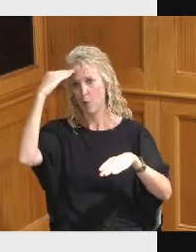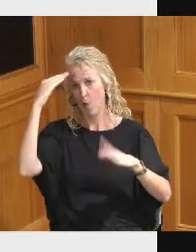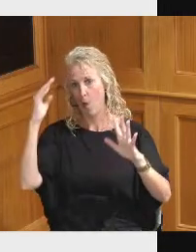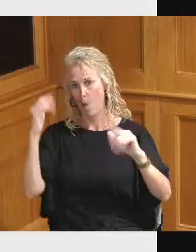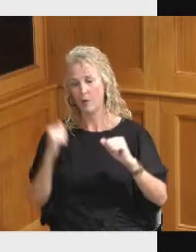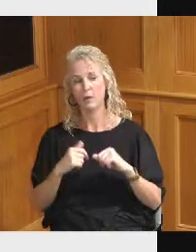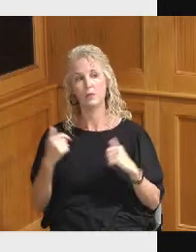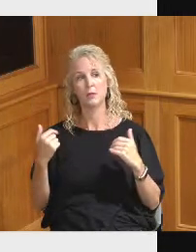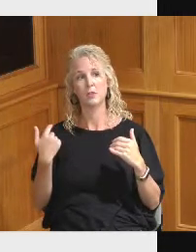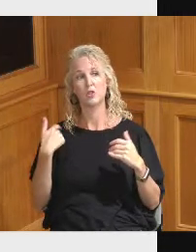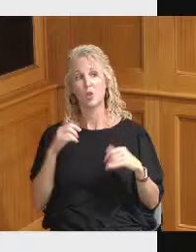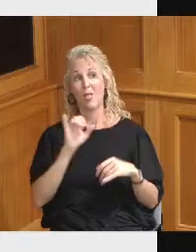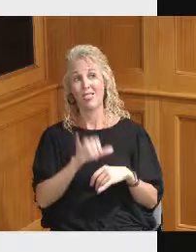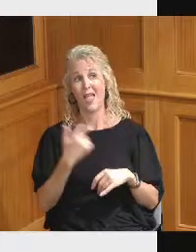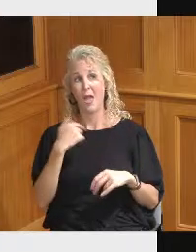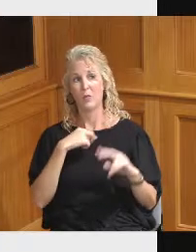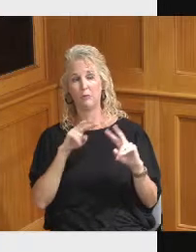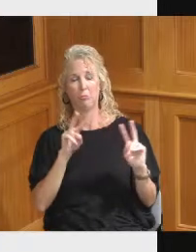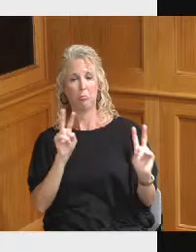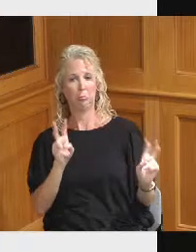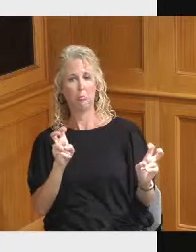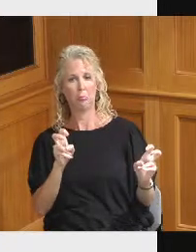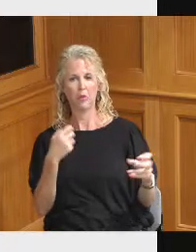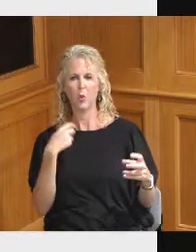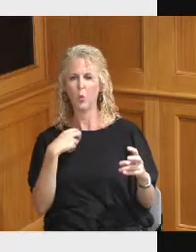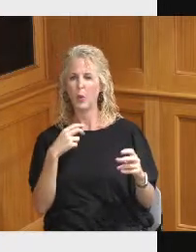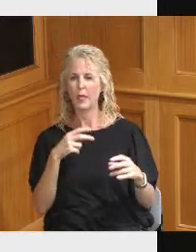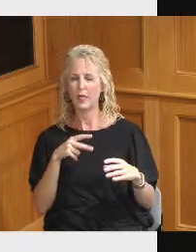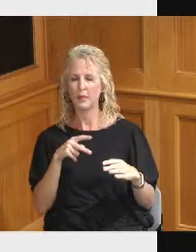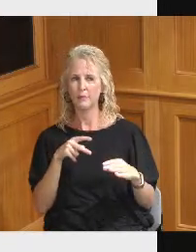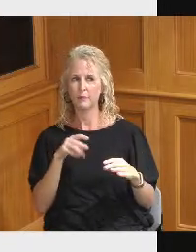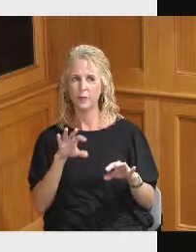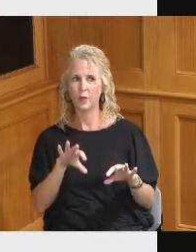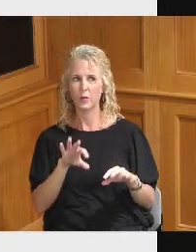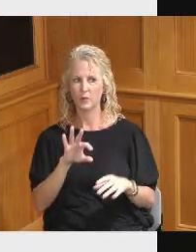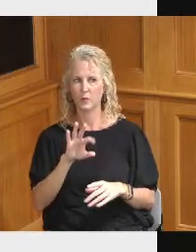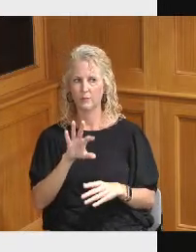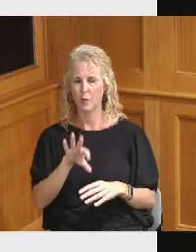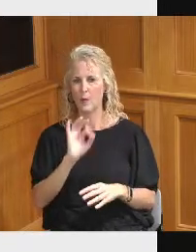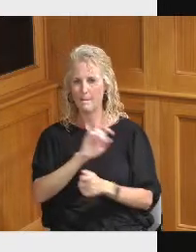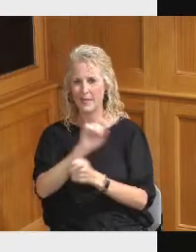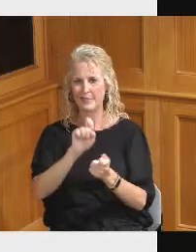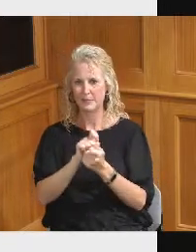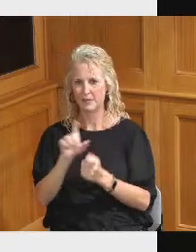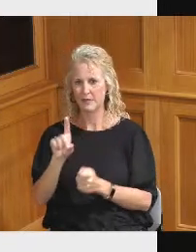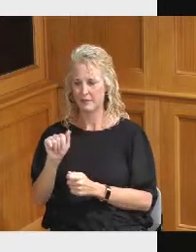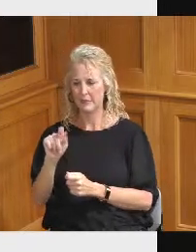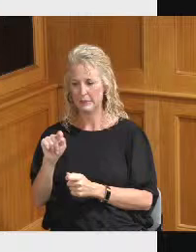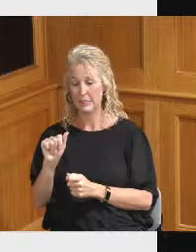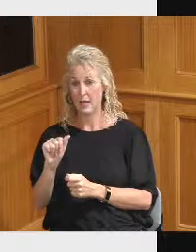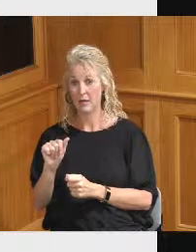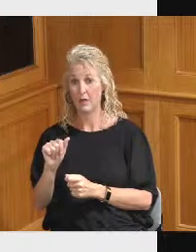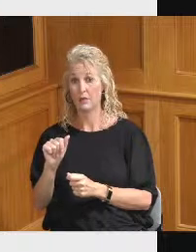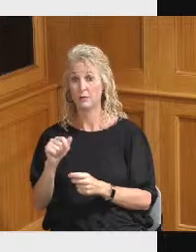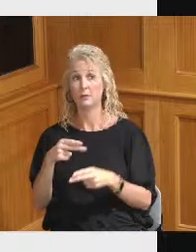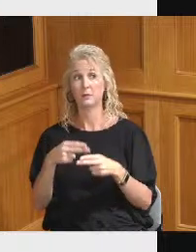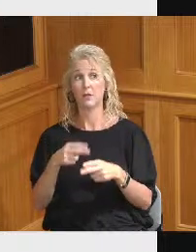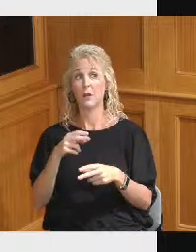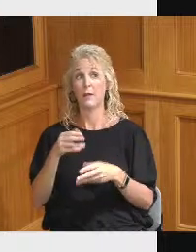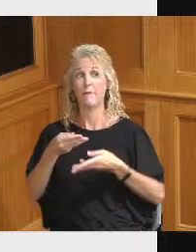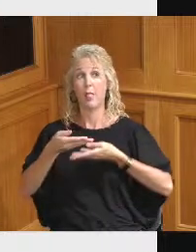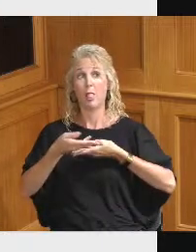We did a cut on it, and we limited it to, for this particular program, to flow that was